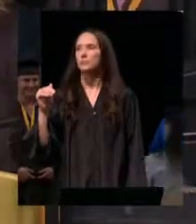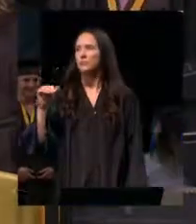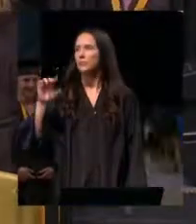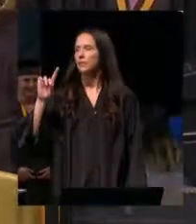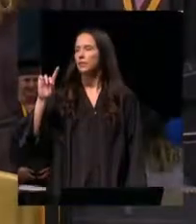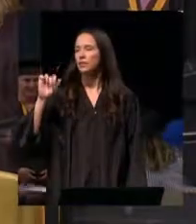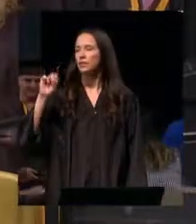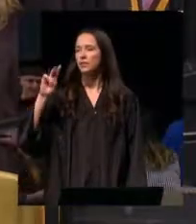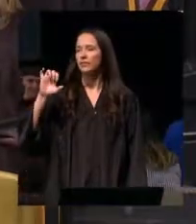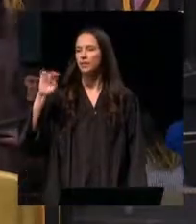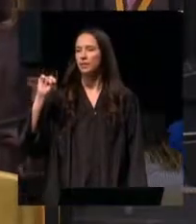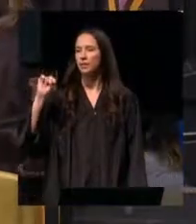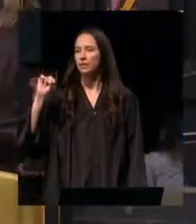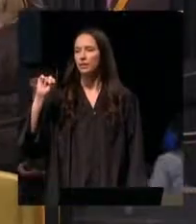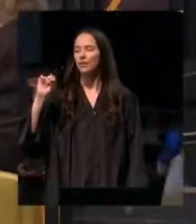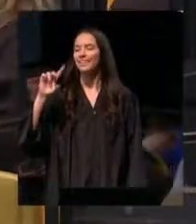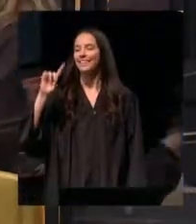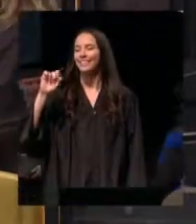David Lindberg.